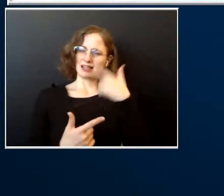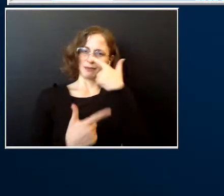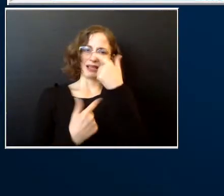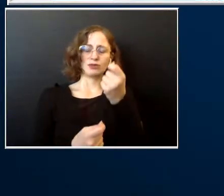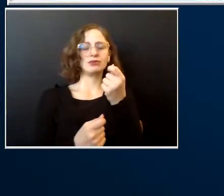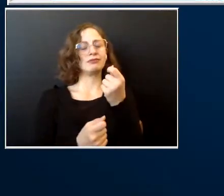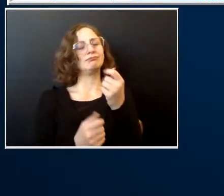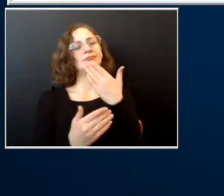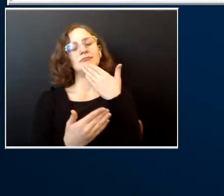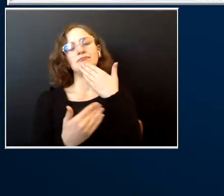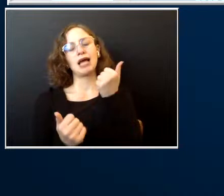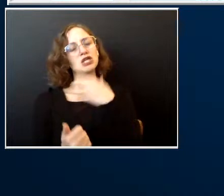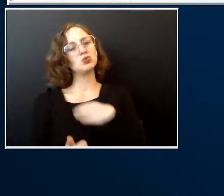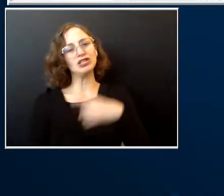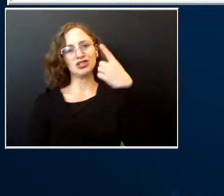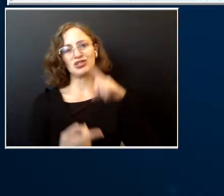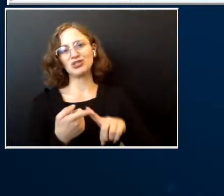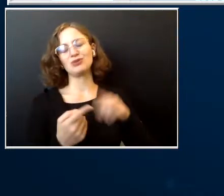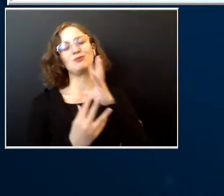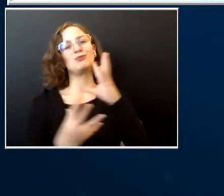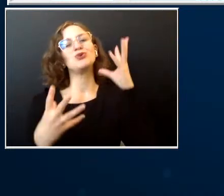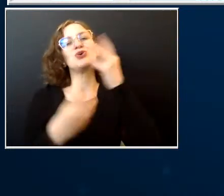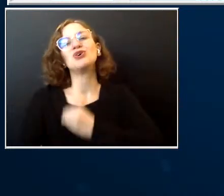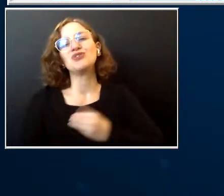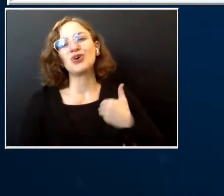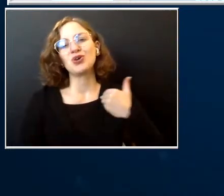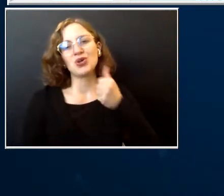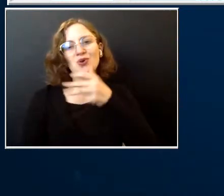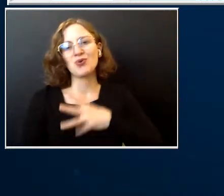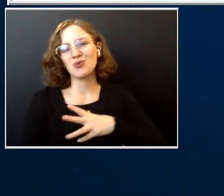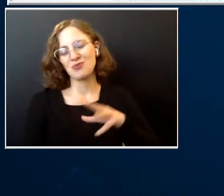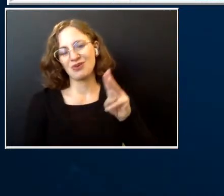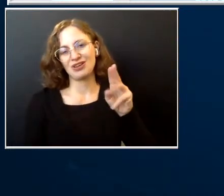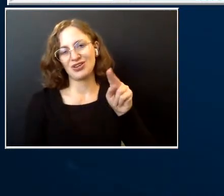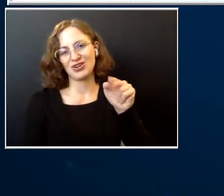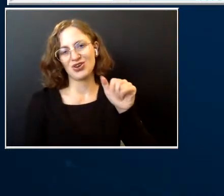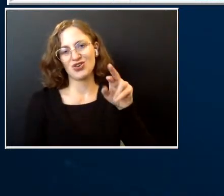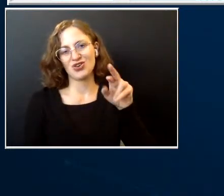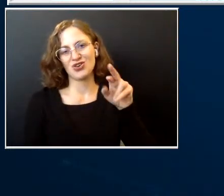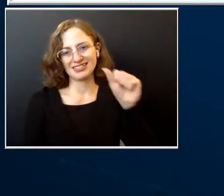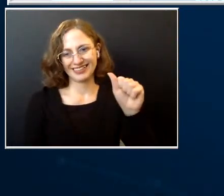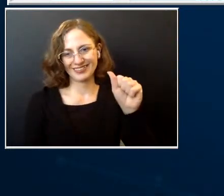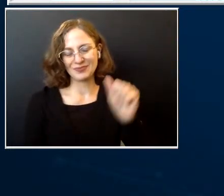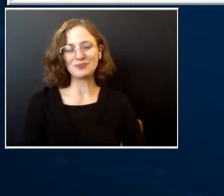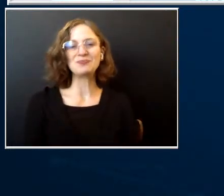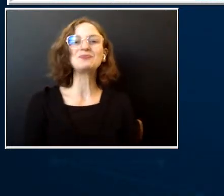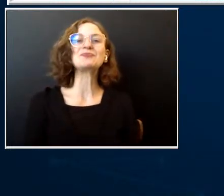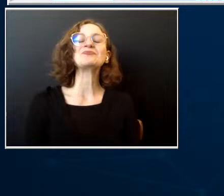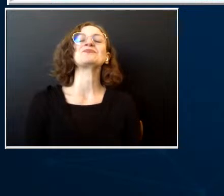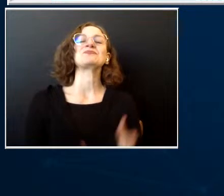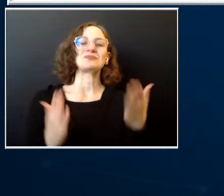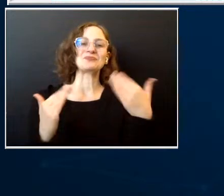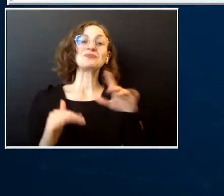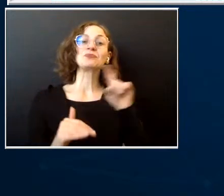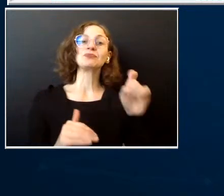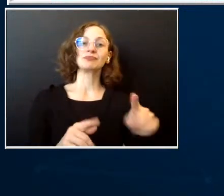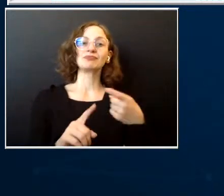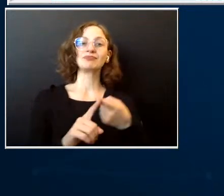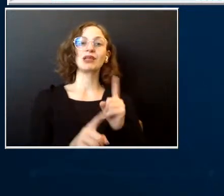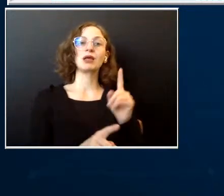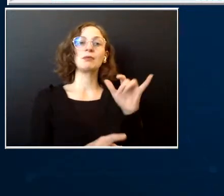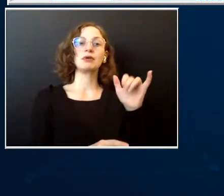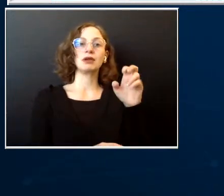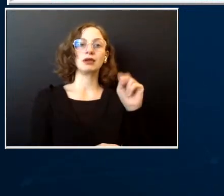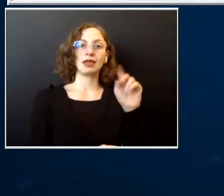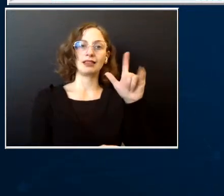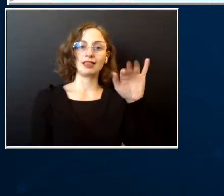for sharing. So it's a message for Narissa. We have a question from Yen Liang. Yen wants to know,